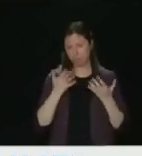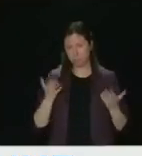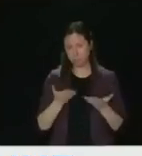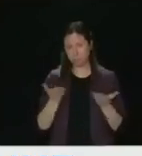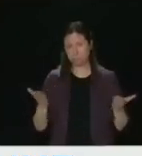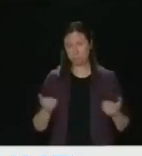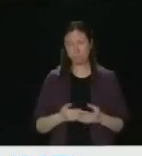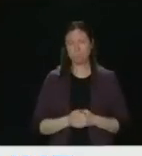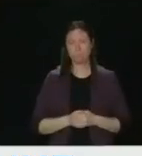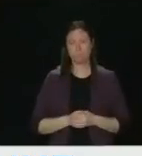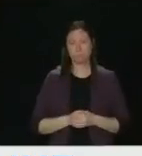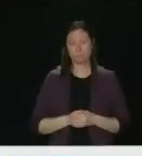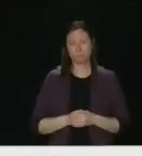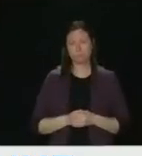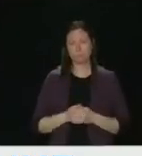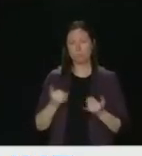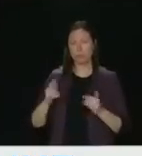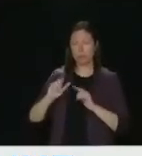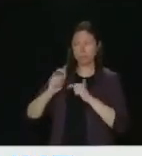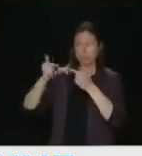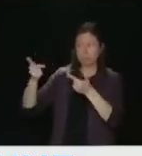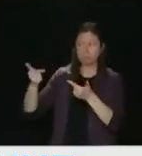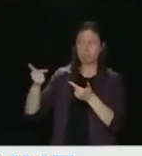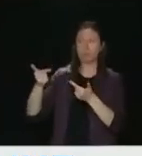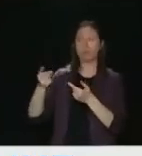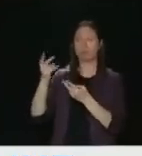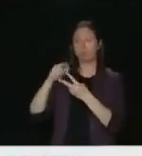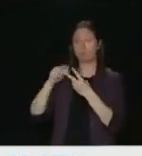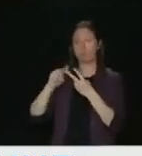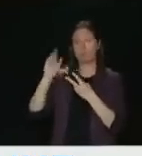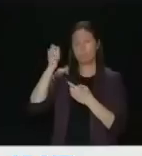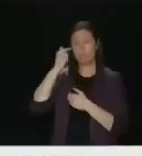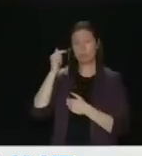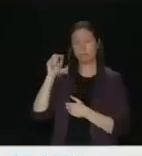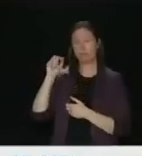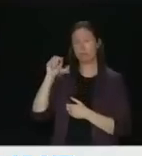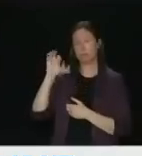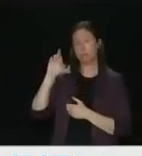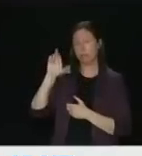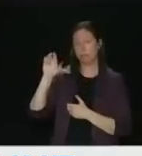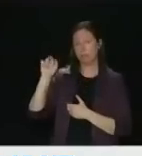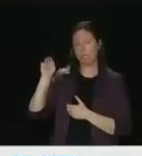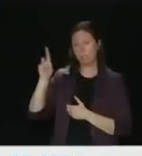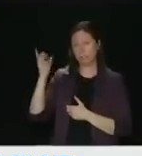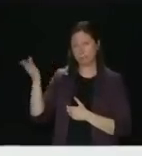everyone. I will now give the floor to Deputy Prime Minister Freeland.